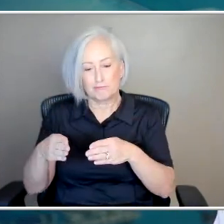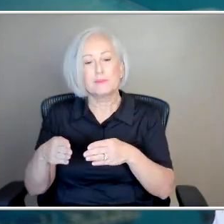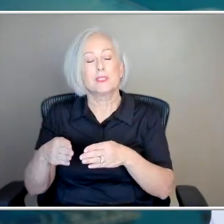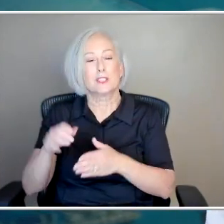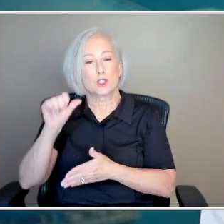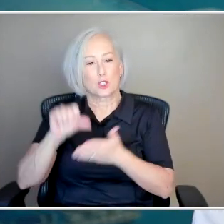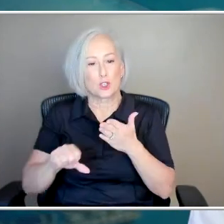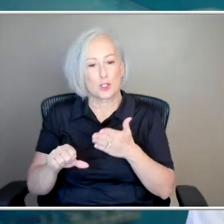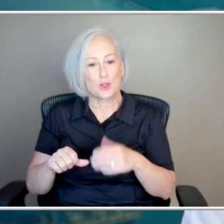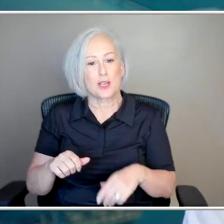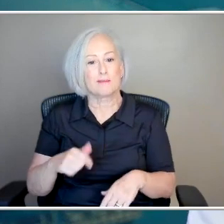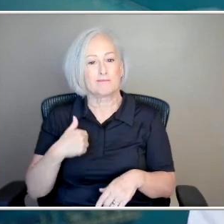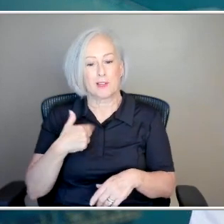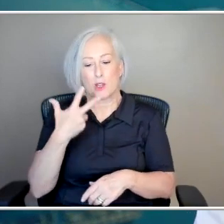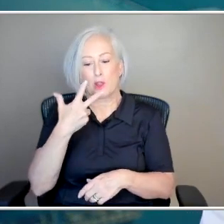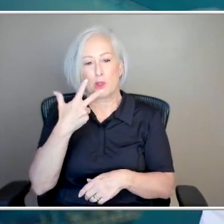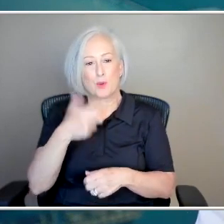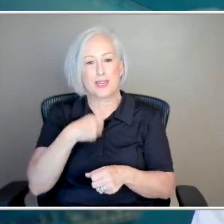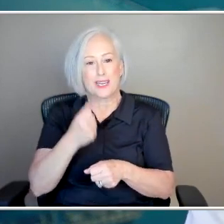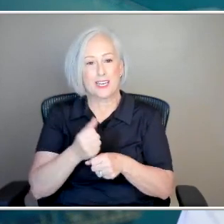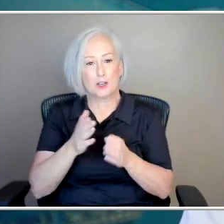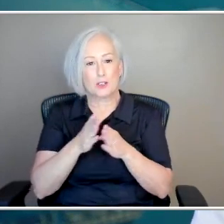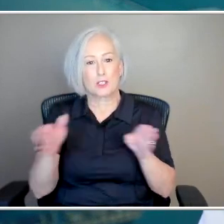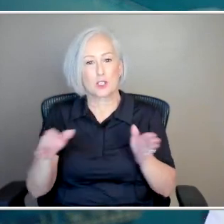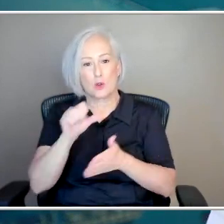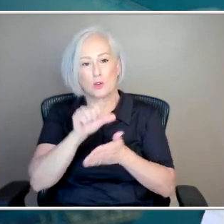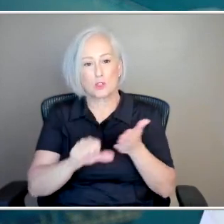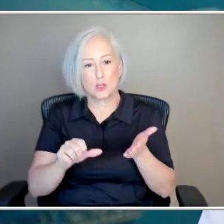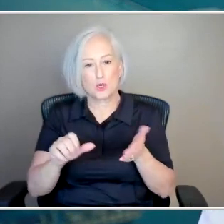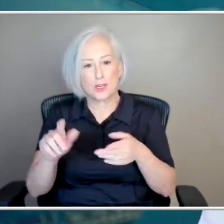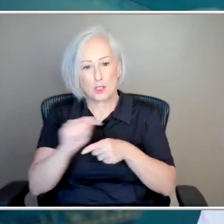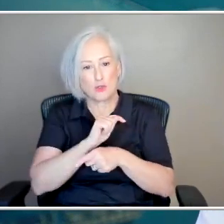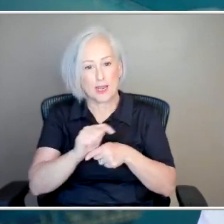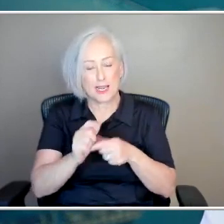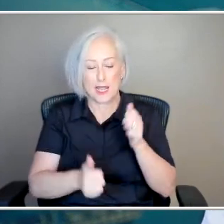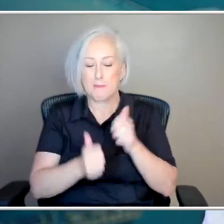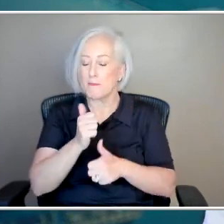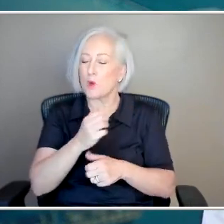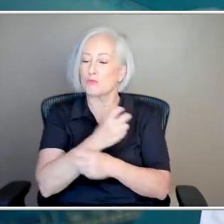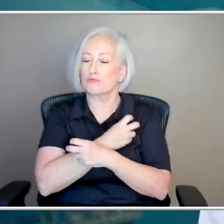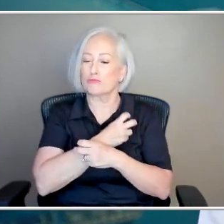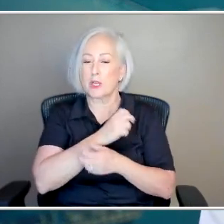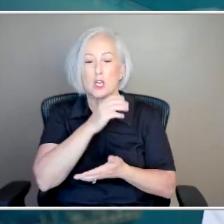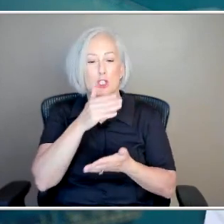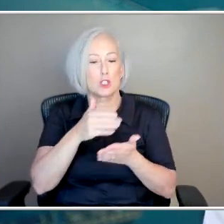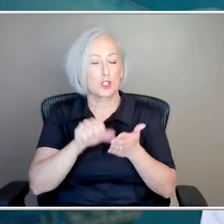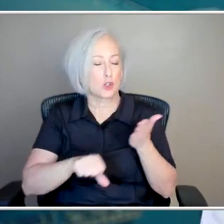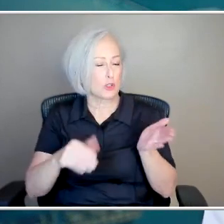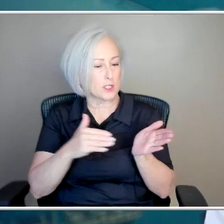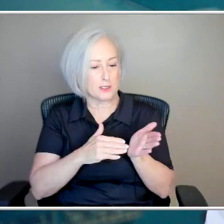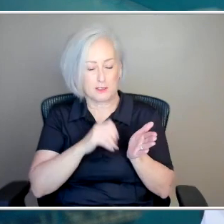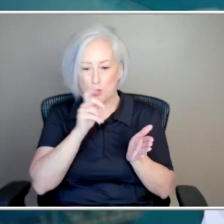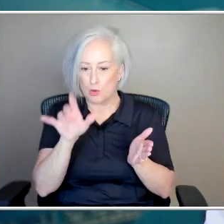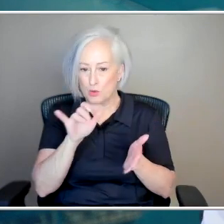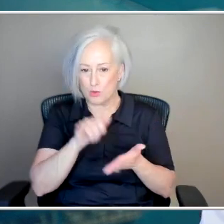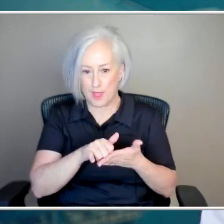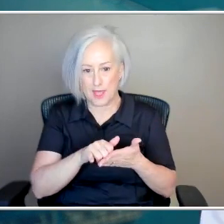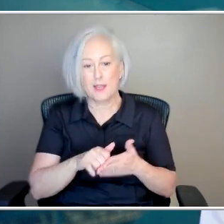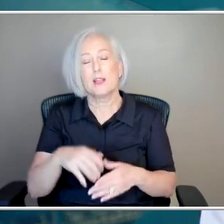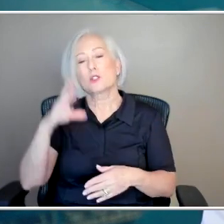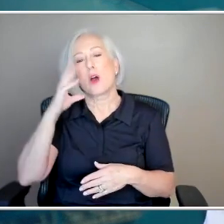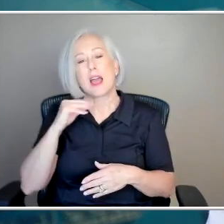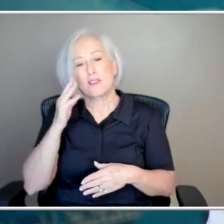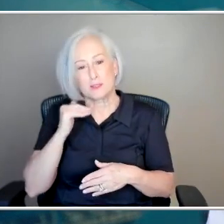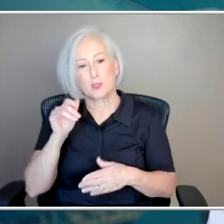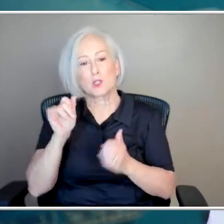3 years of general surgery training that most orthopedic surgeons do not do. And so I have training and experience in operating around some of